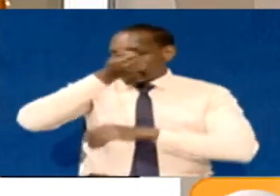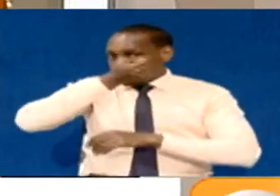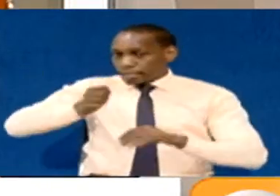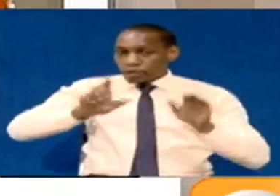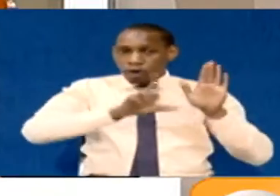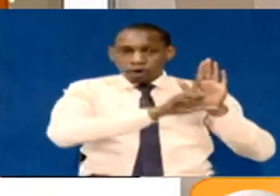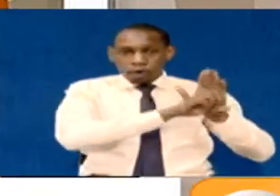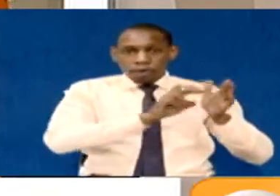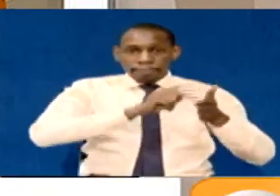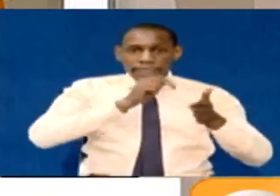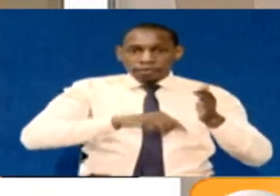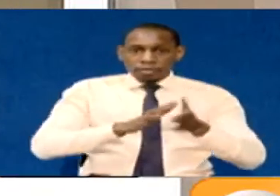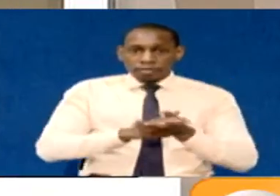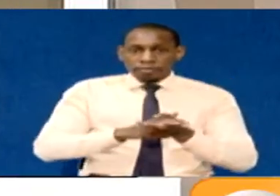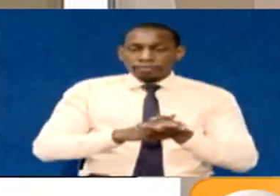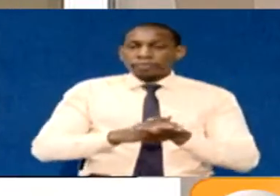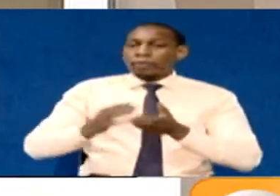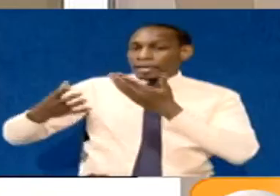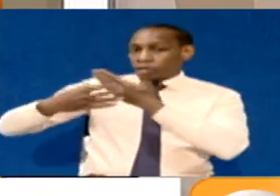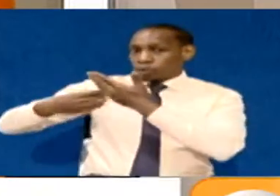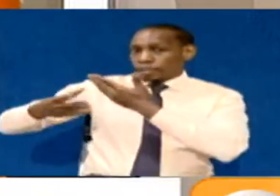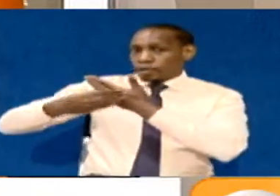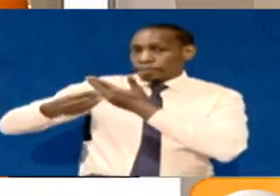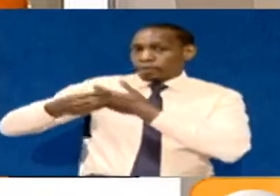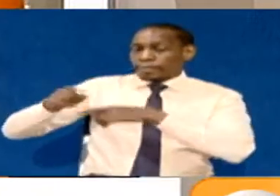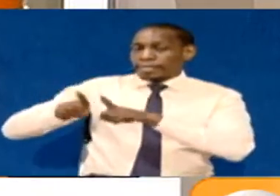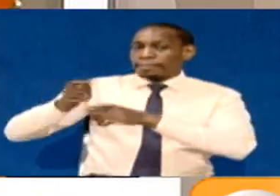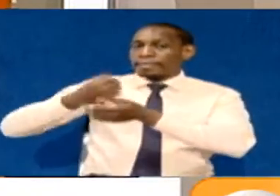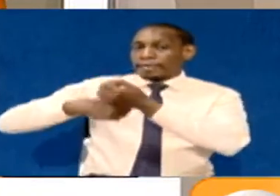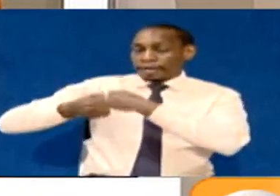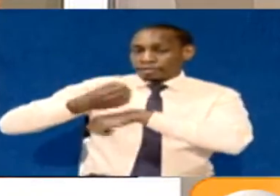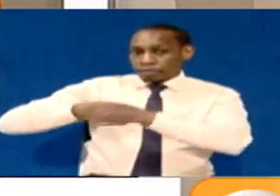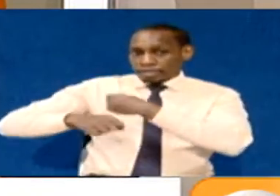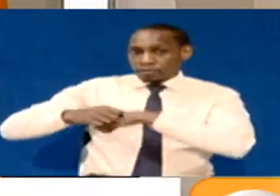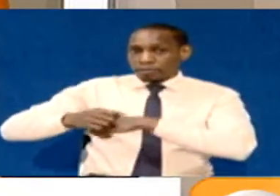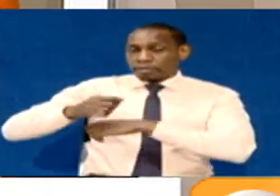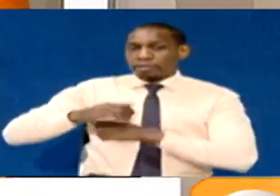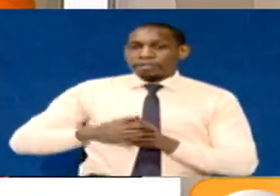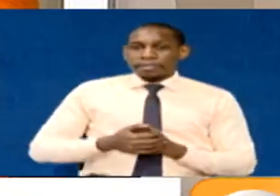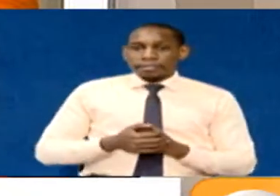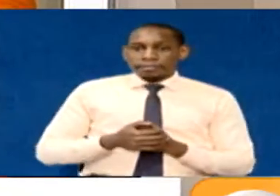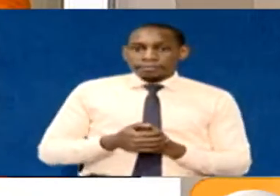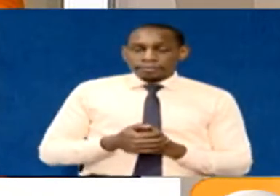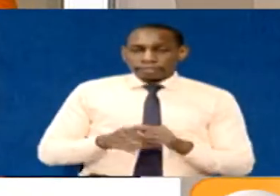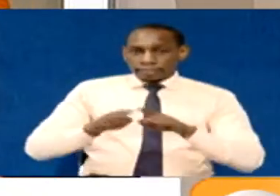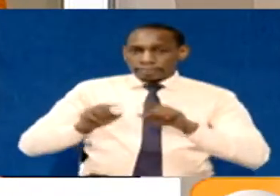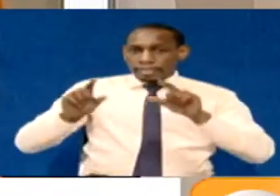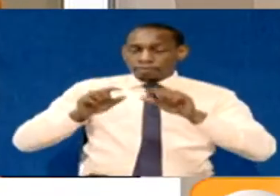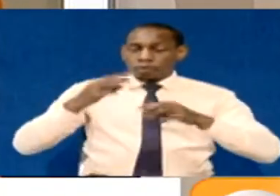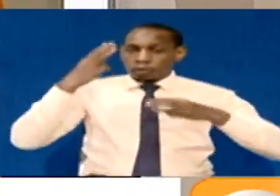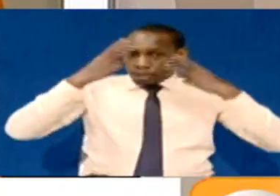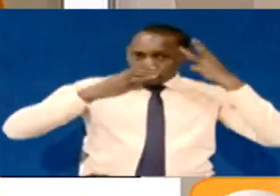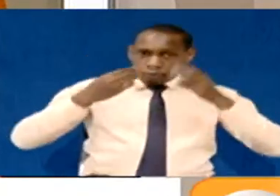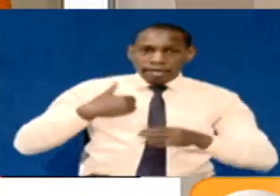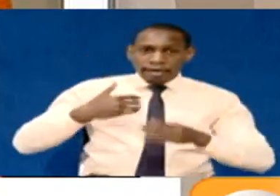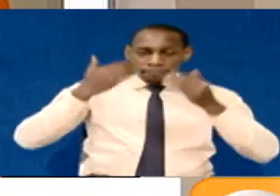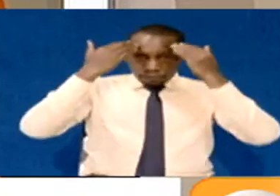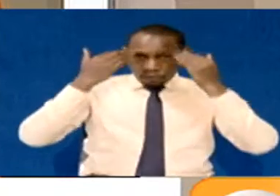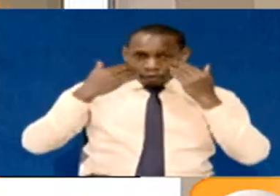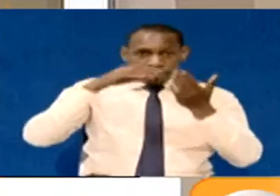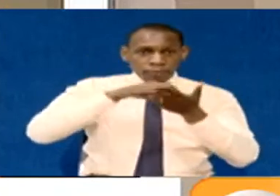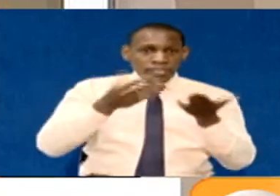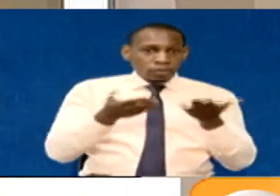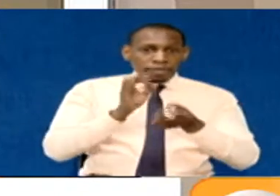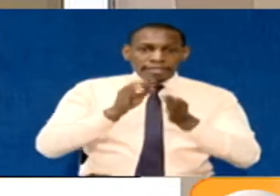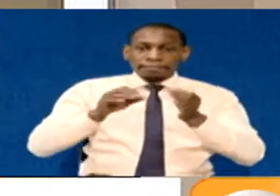the law, it will mean that they'll follow the same path. And that's what he was talking about, how he worries where the judiciary will be if this